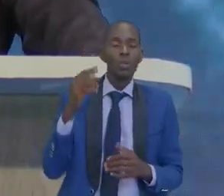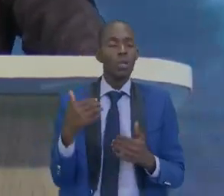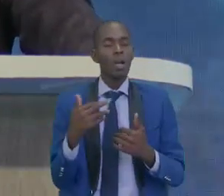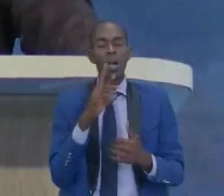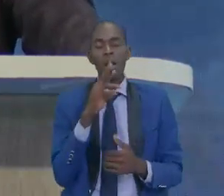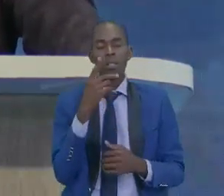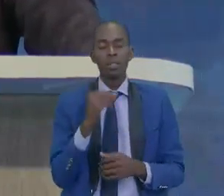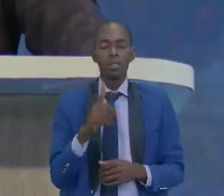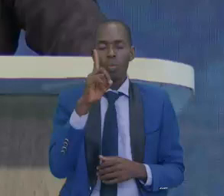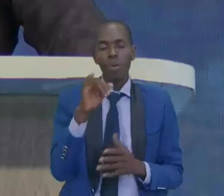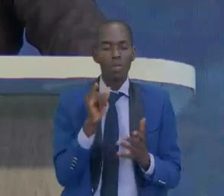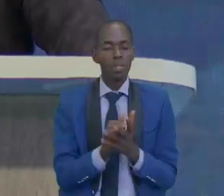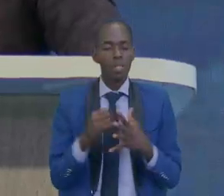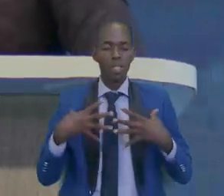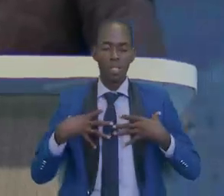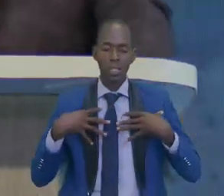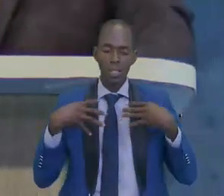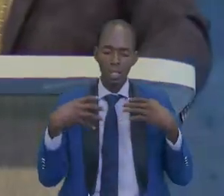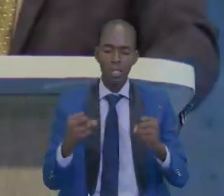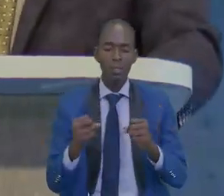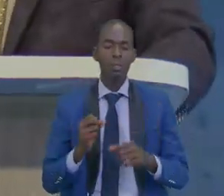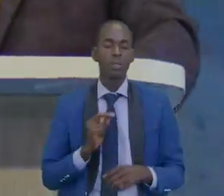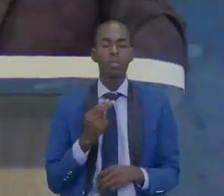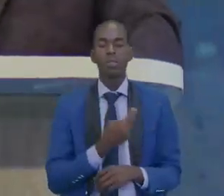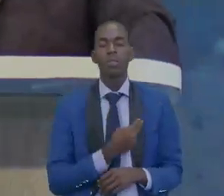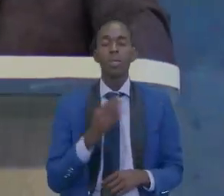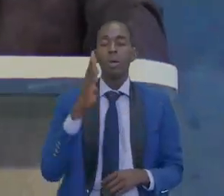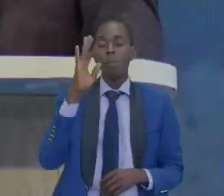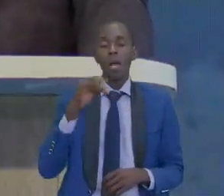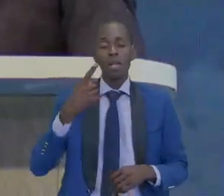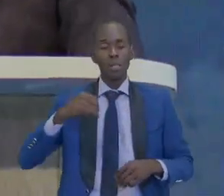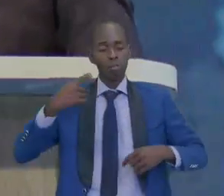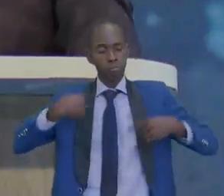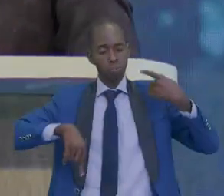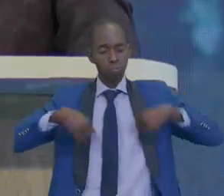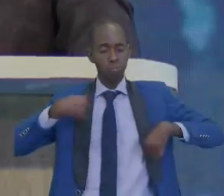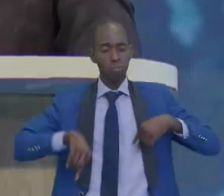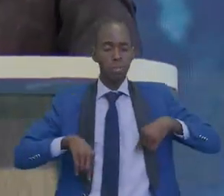heals us. By the stripes of Jesus, we're healed.